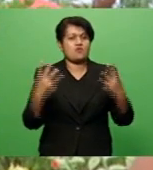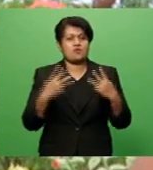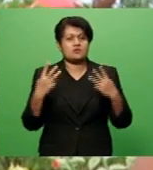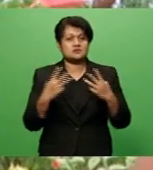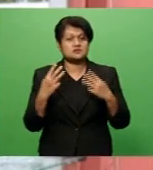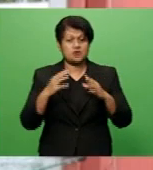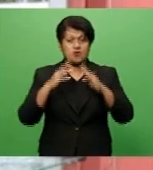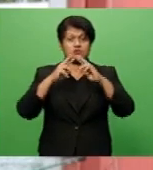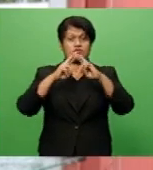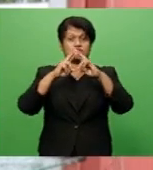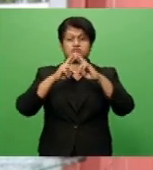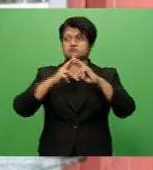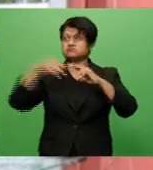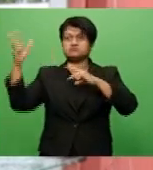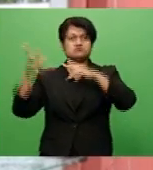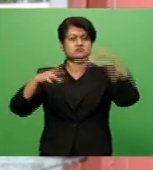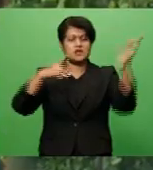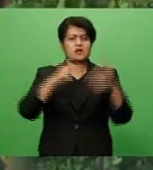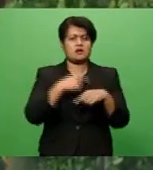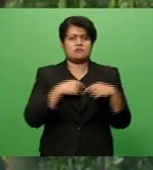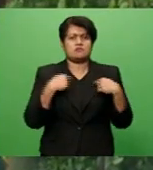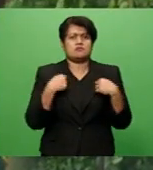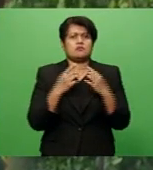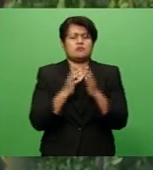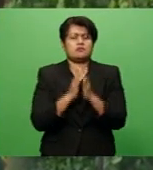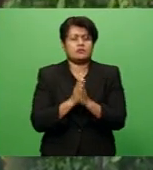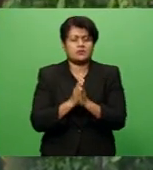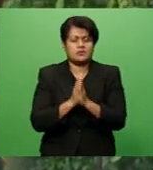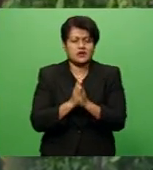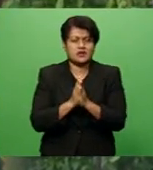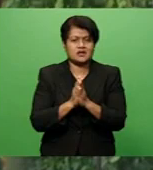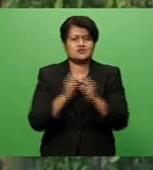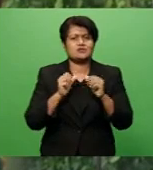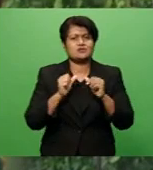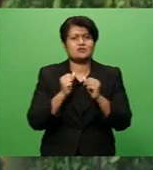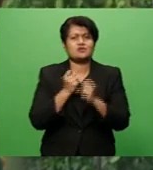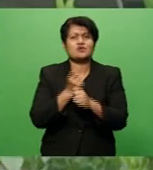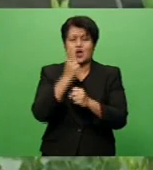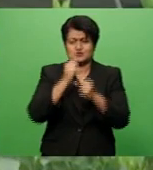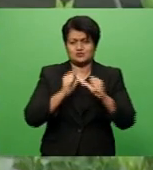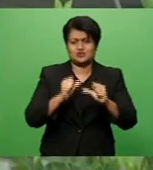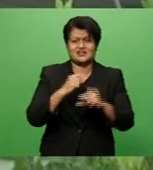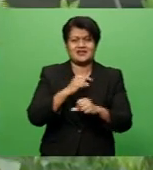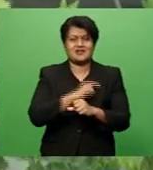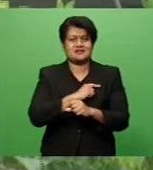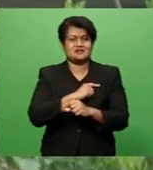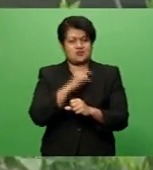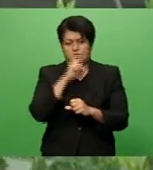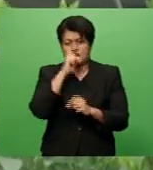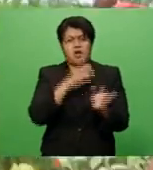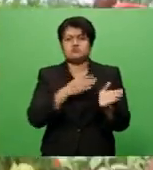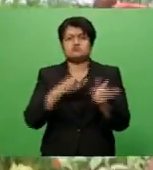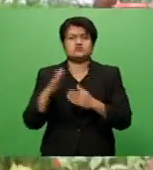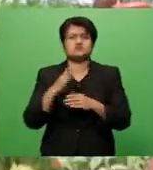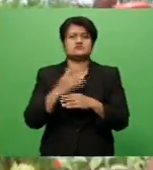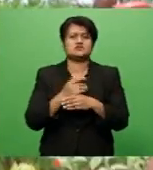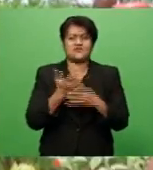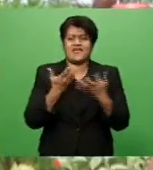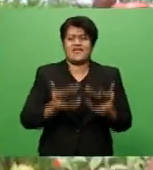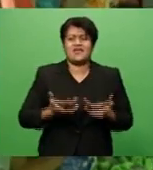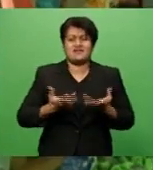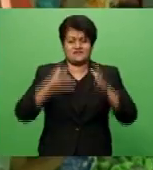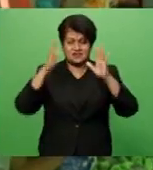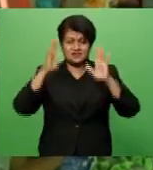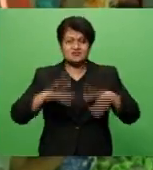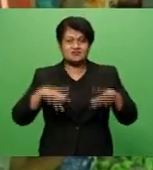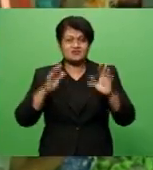I prayed asking God to protect us. We couldn't move because it was really dark and there was heavy rain, so we didn't want to move as we will risk our